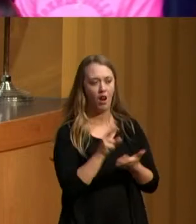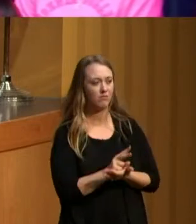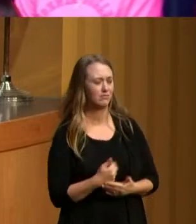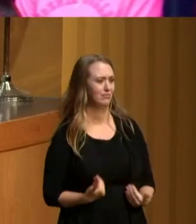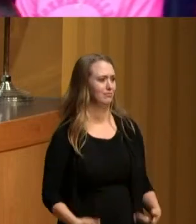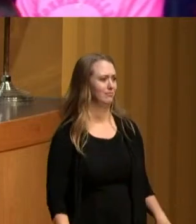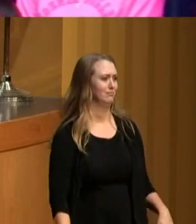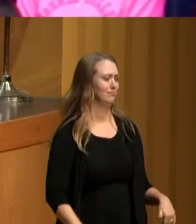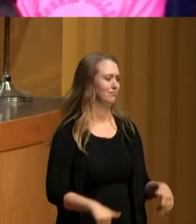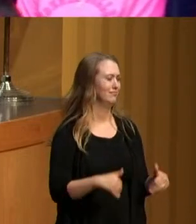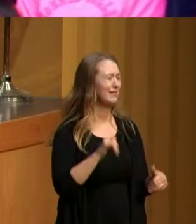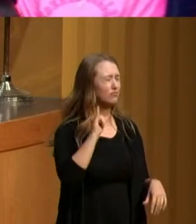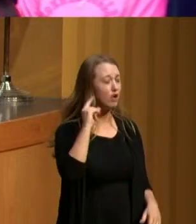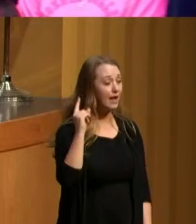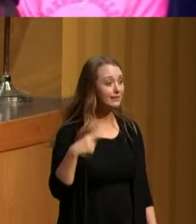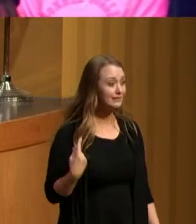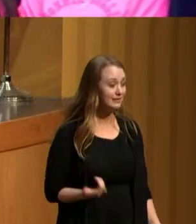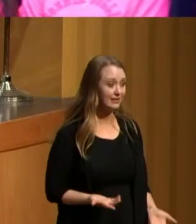That's crazy.